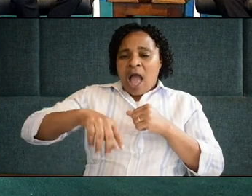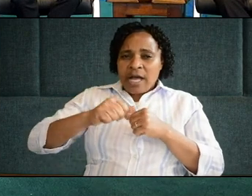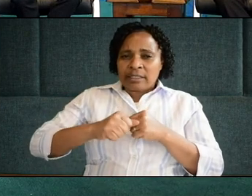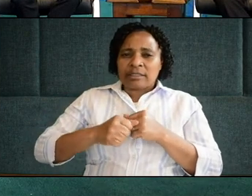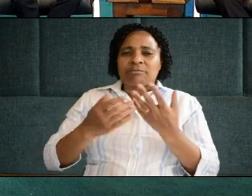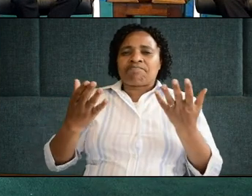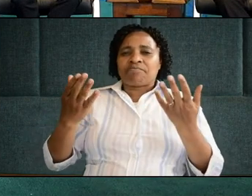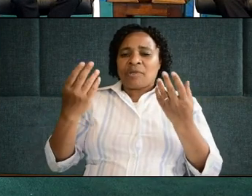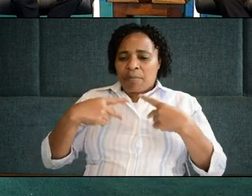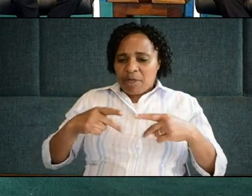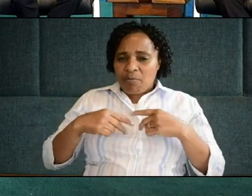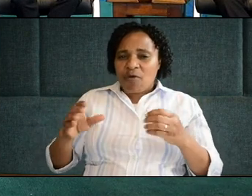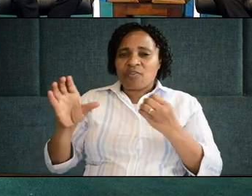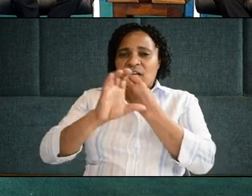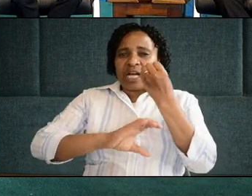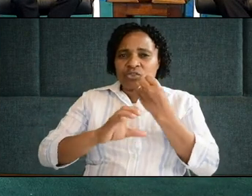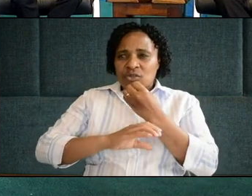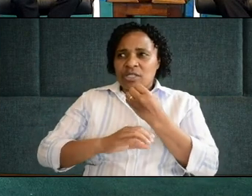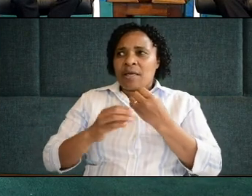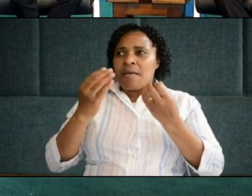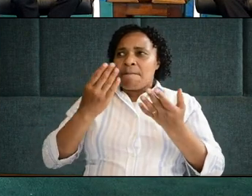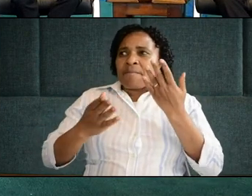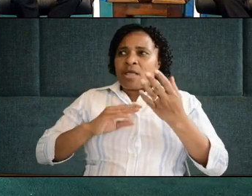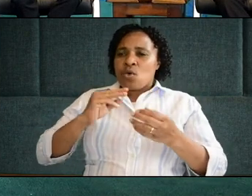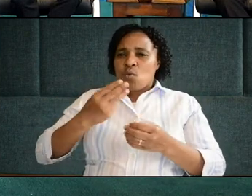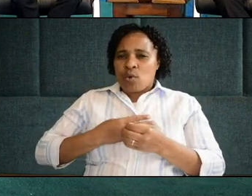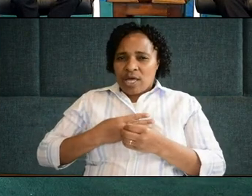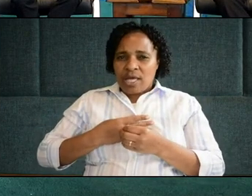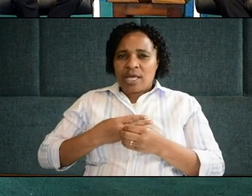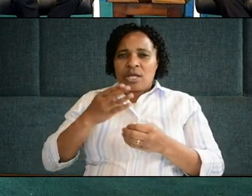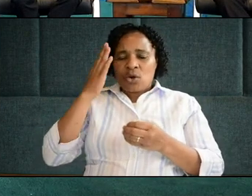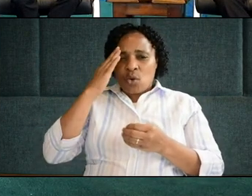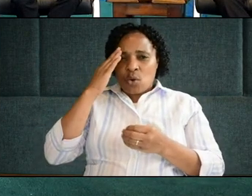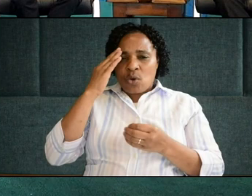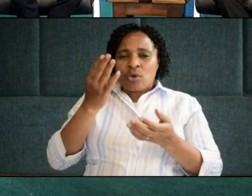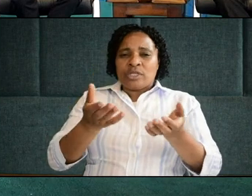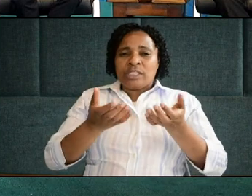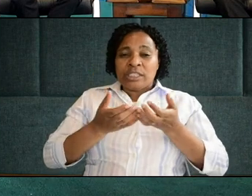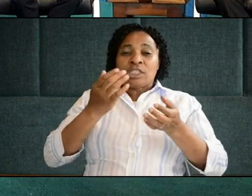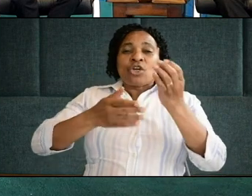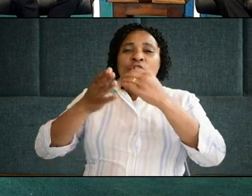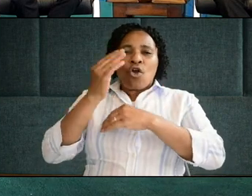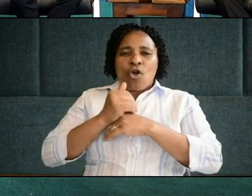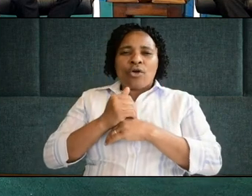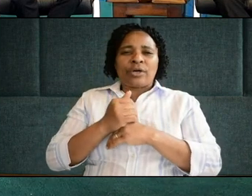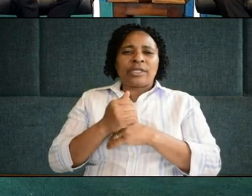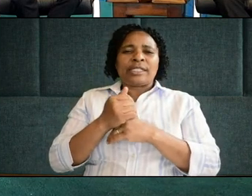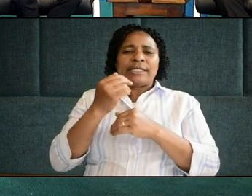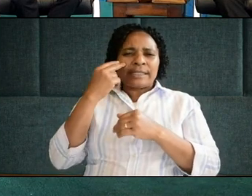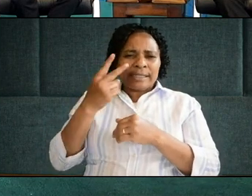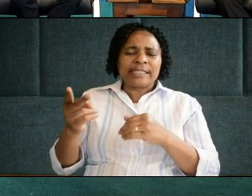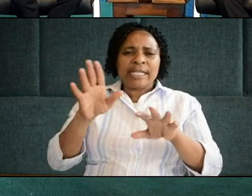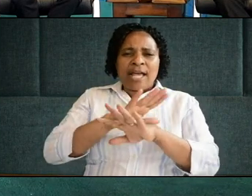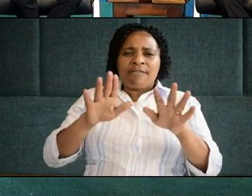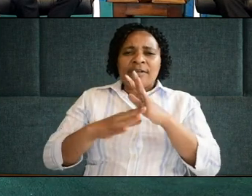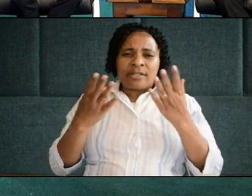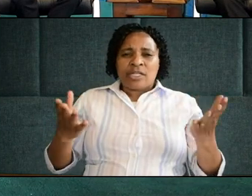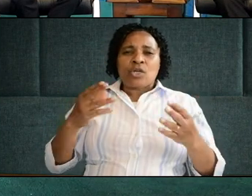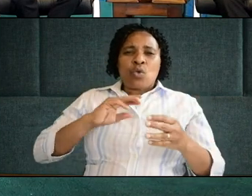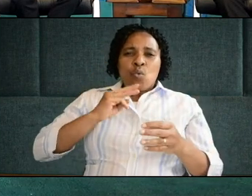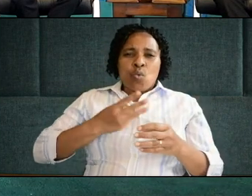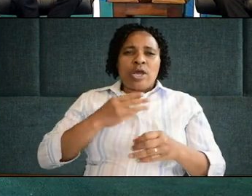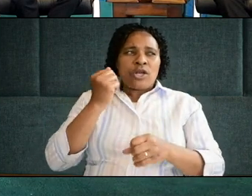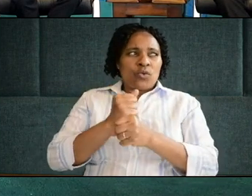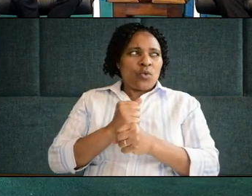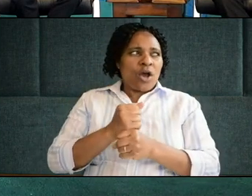country live in this country, may we know, believe that God sees everything that we do, and